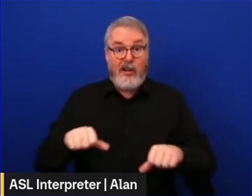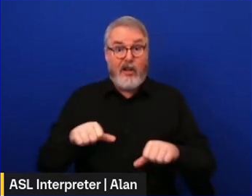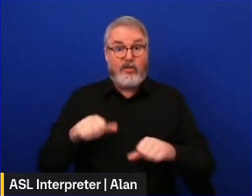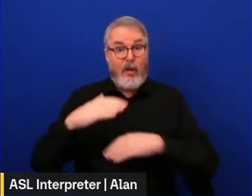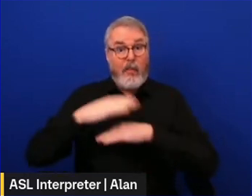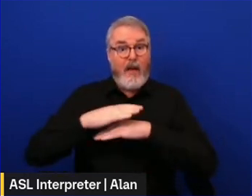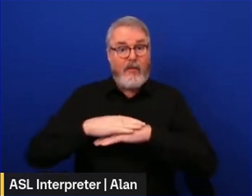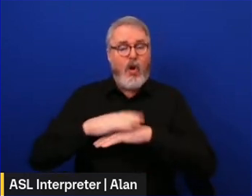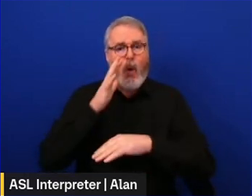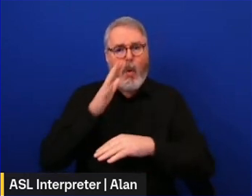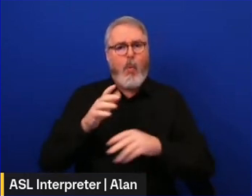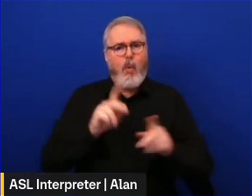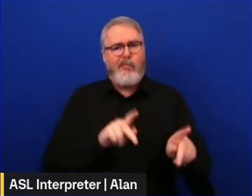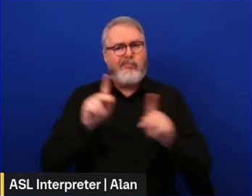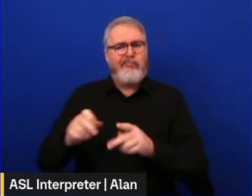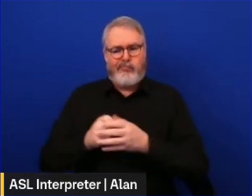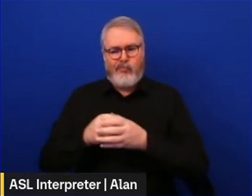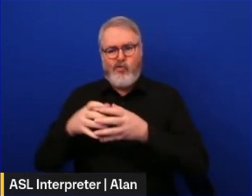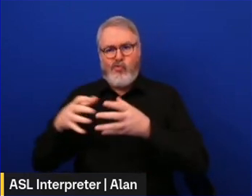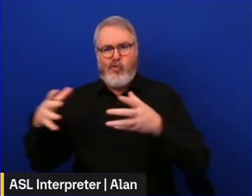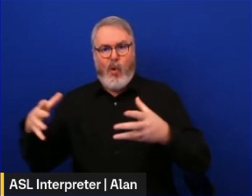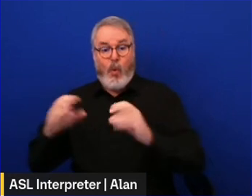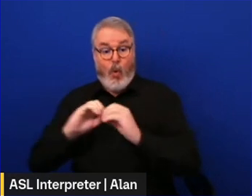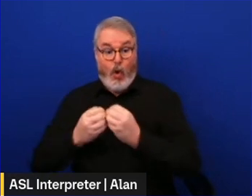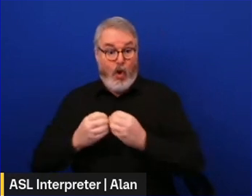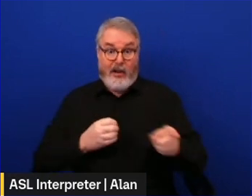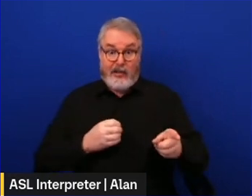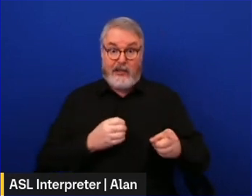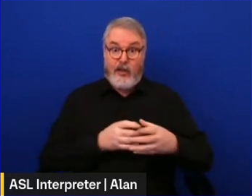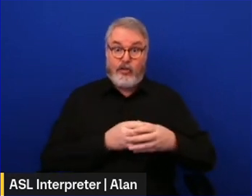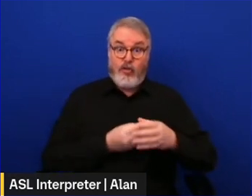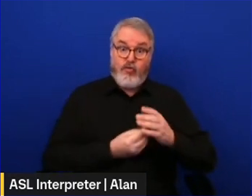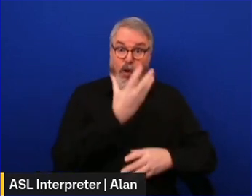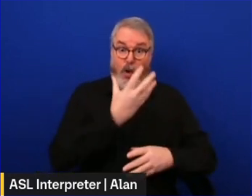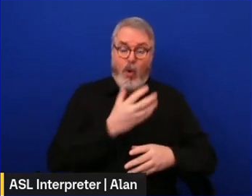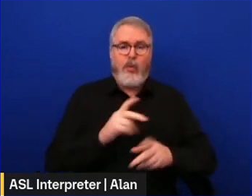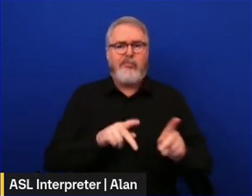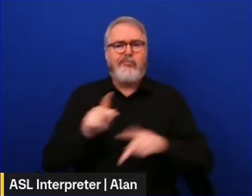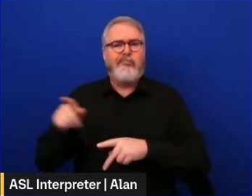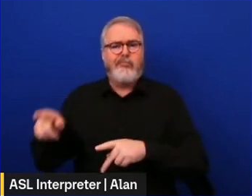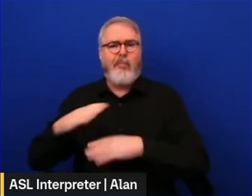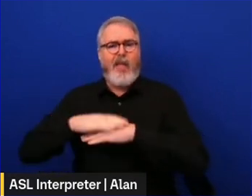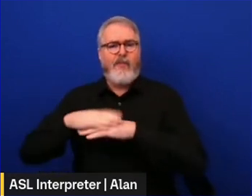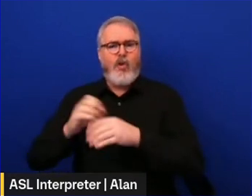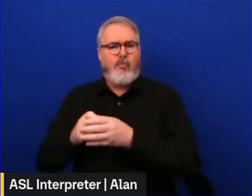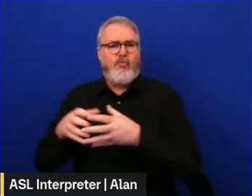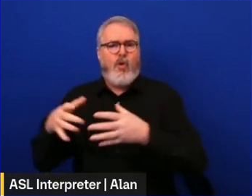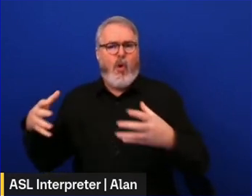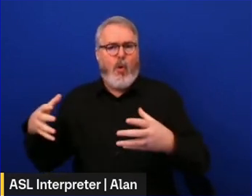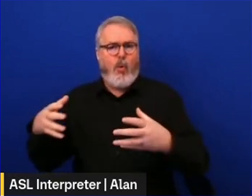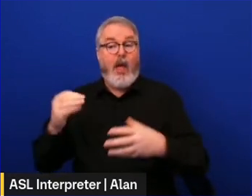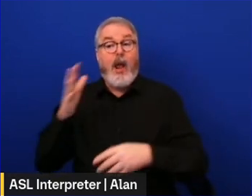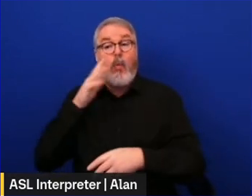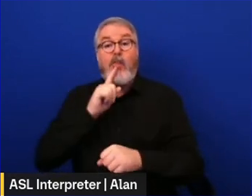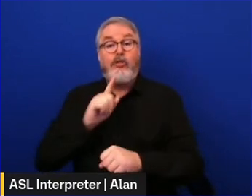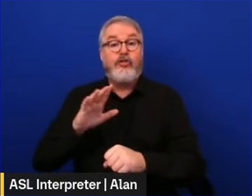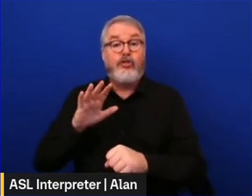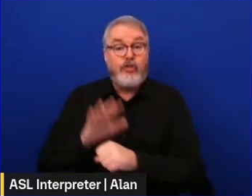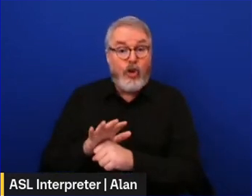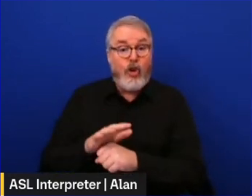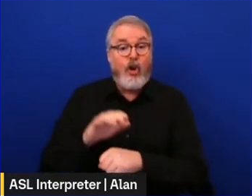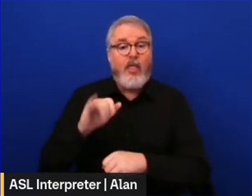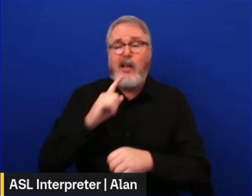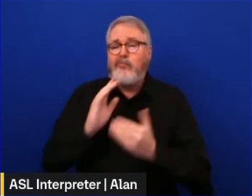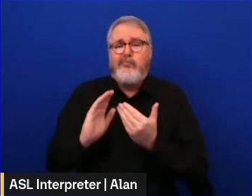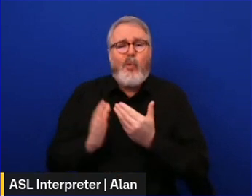organization. It standardizes processes, enforces best practices, and ensures that no matter